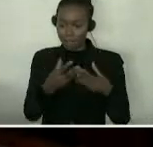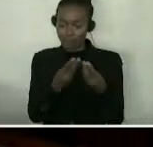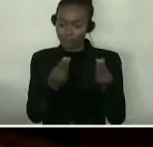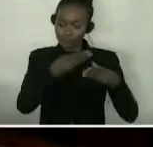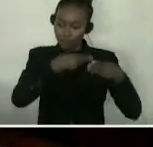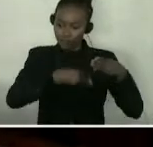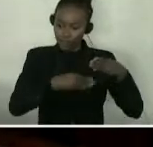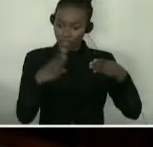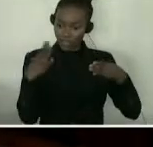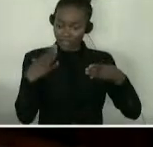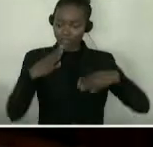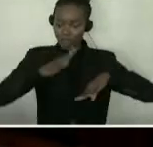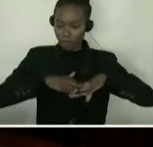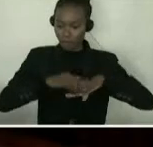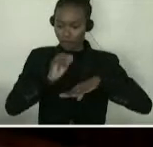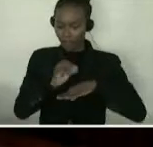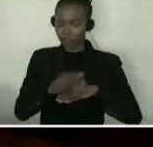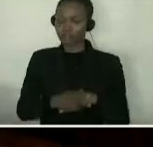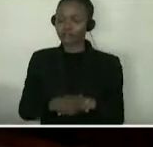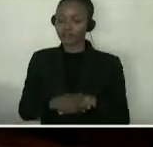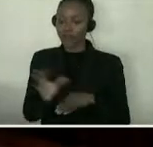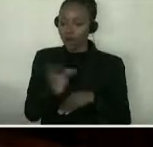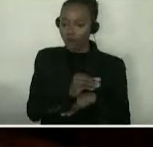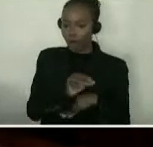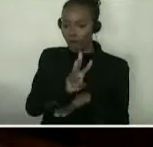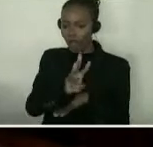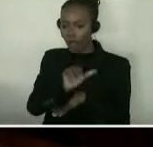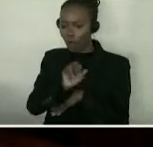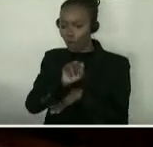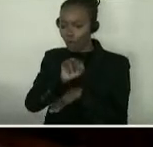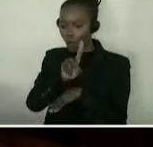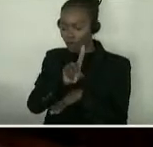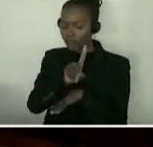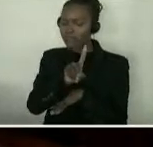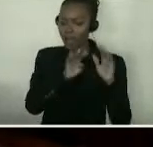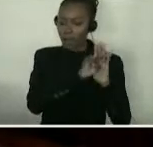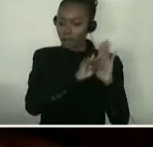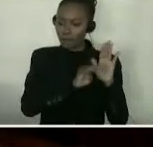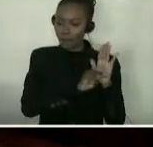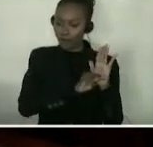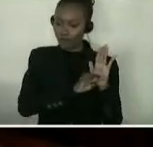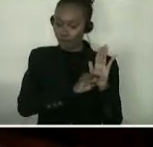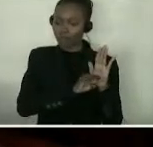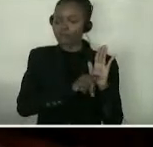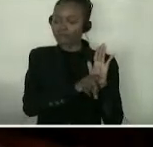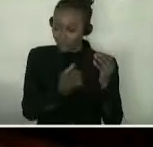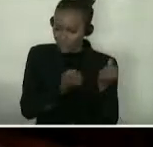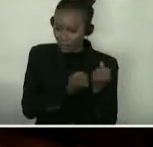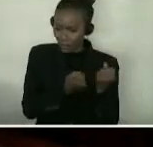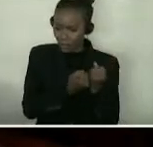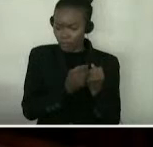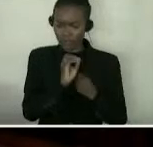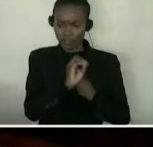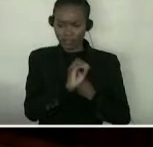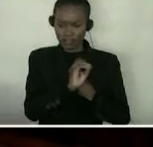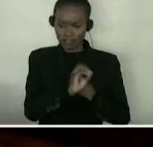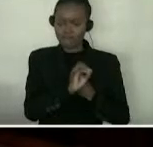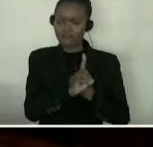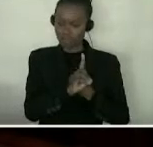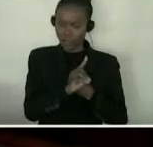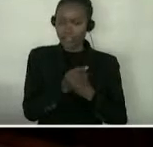awards based programs are also supported in all sports codes and also department in supporting our sports